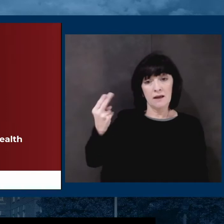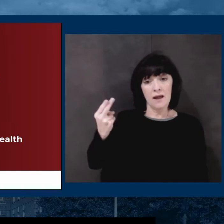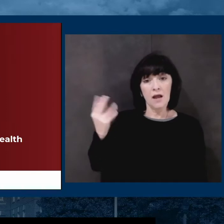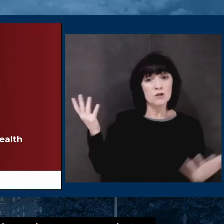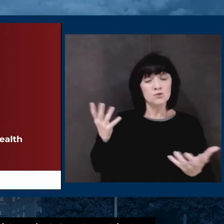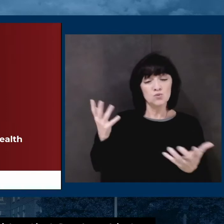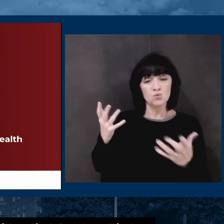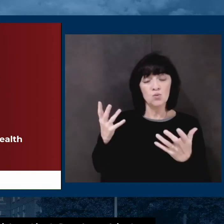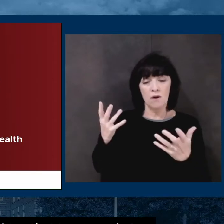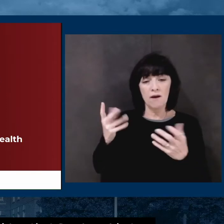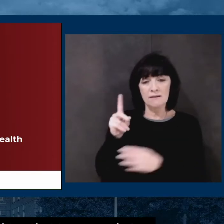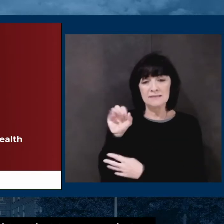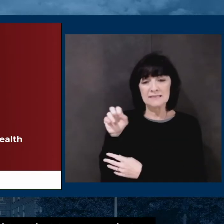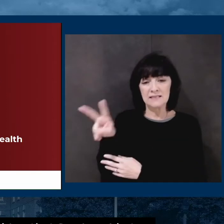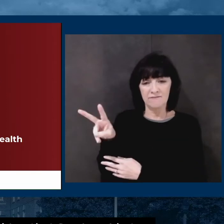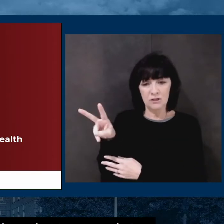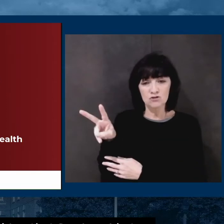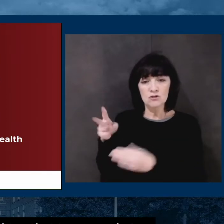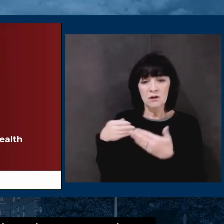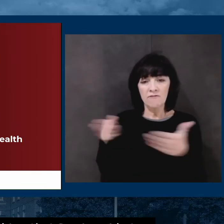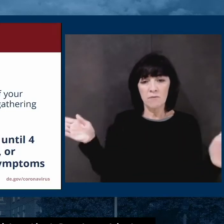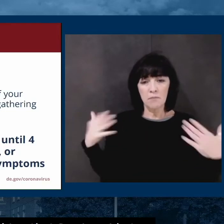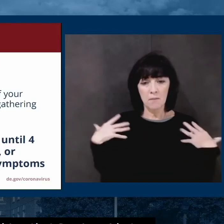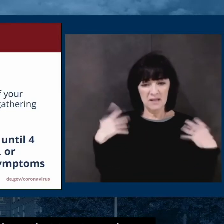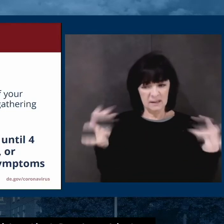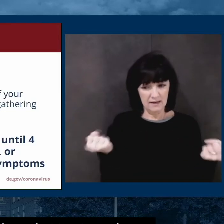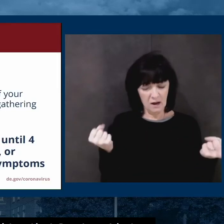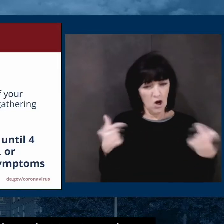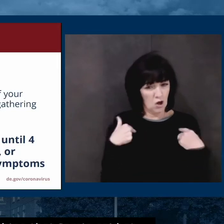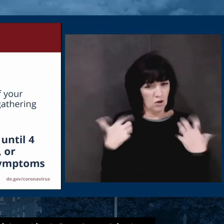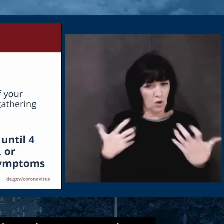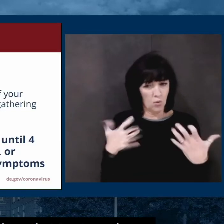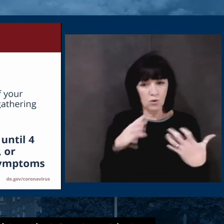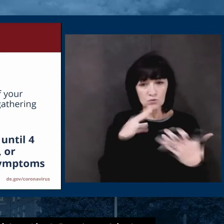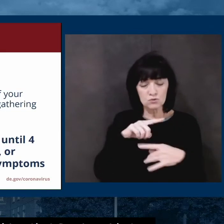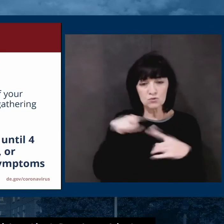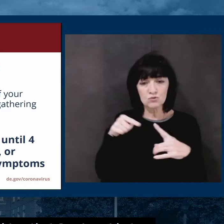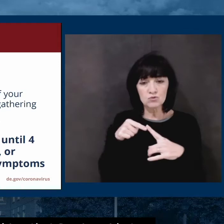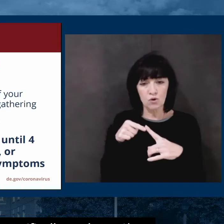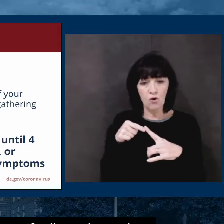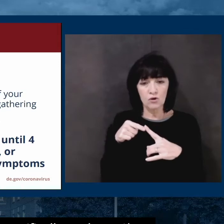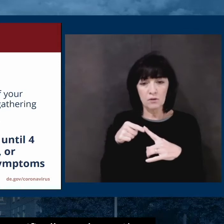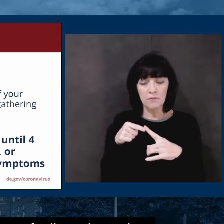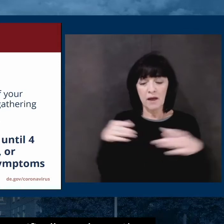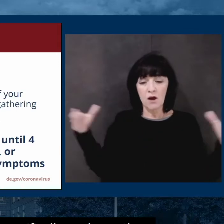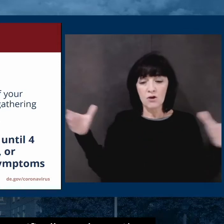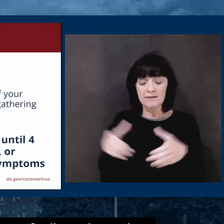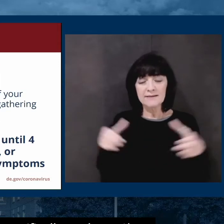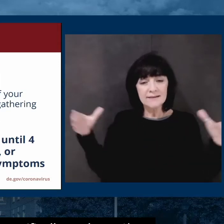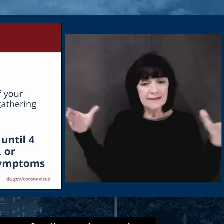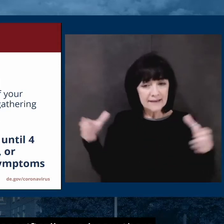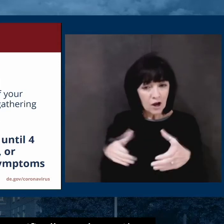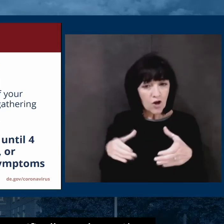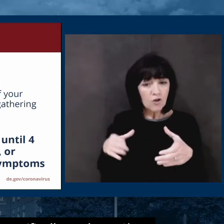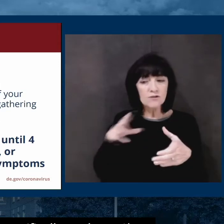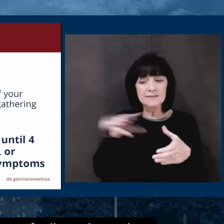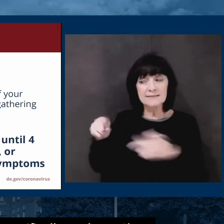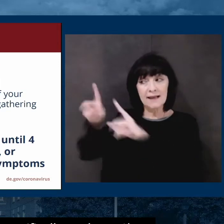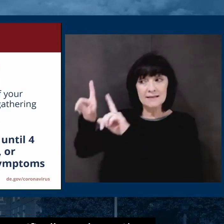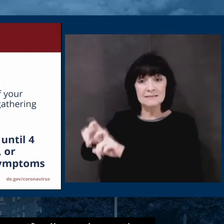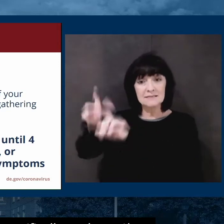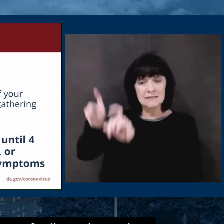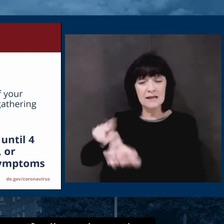about testing. Specifically, we know that there were a number of gatherings around the Thanksgiving holiday, and we want to encourage anyone who did gather